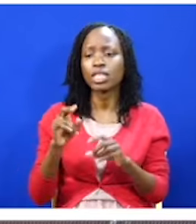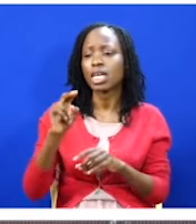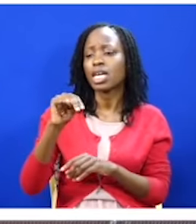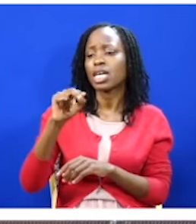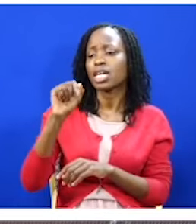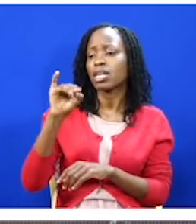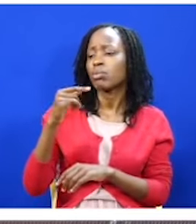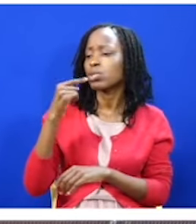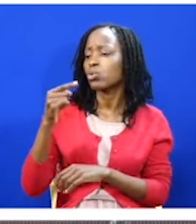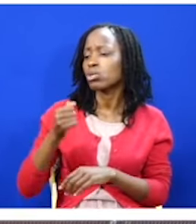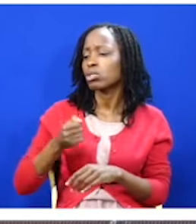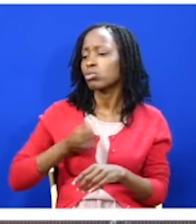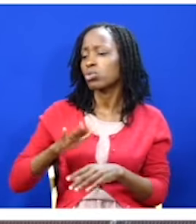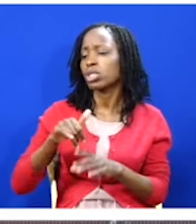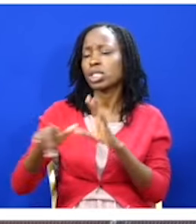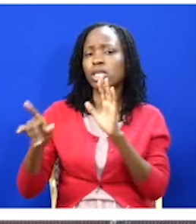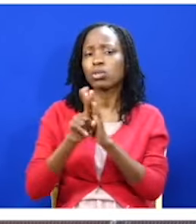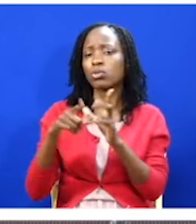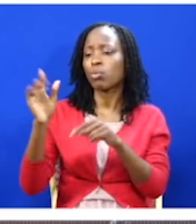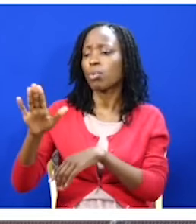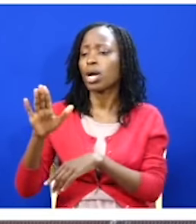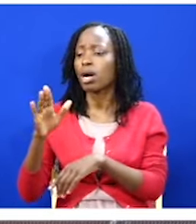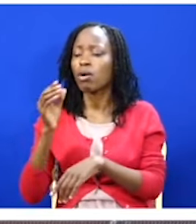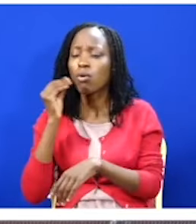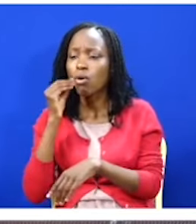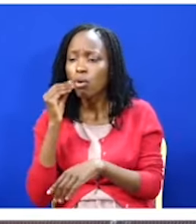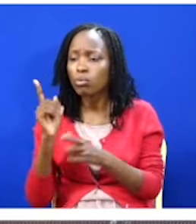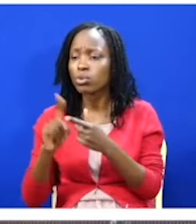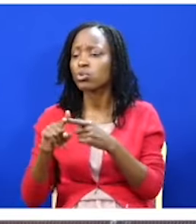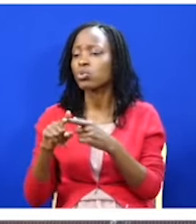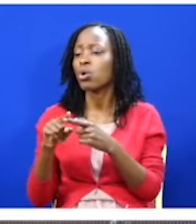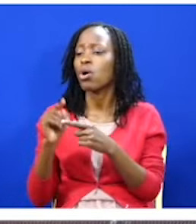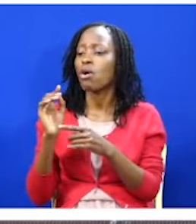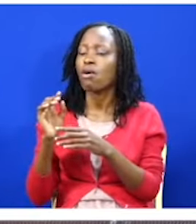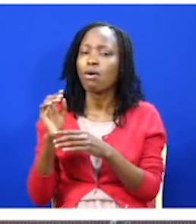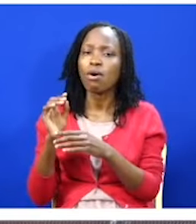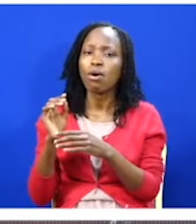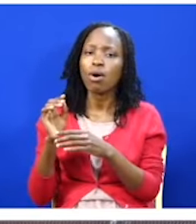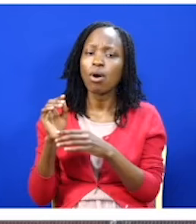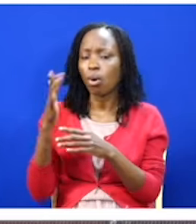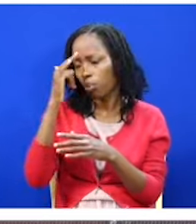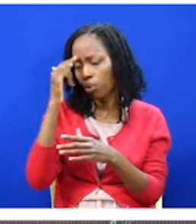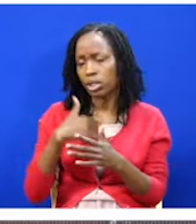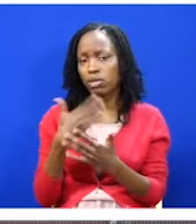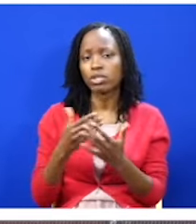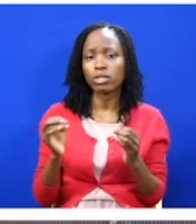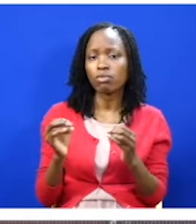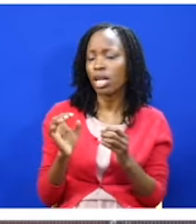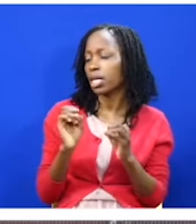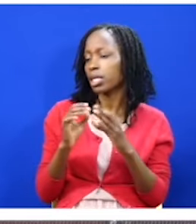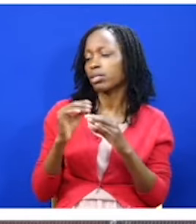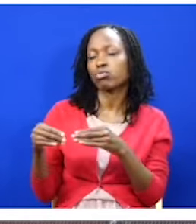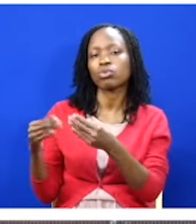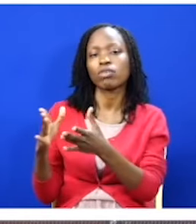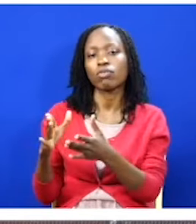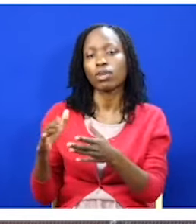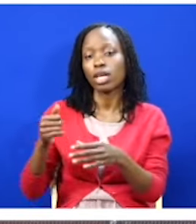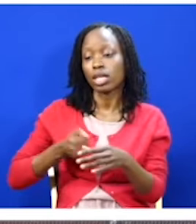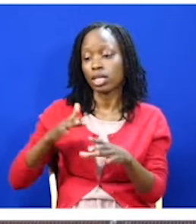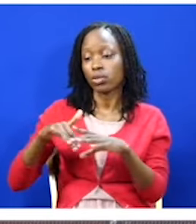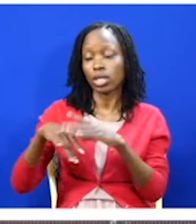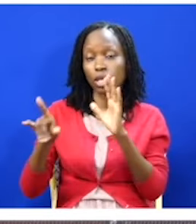go back home to their mothers and to their families. She had no children for them to marry and really nothing to offer them.